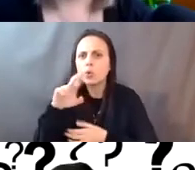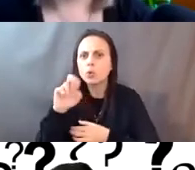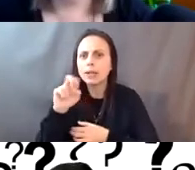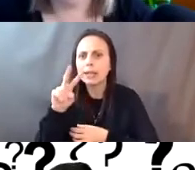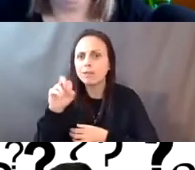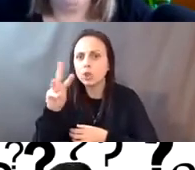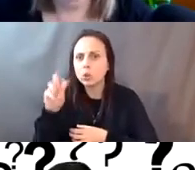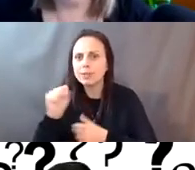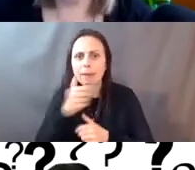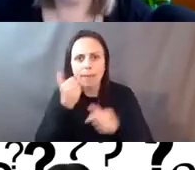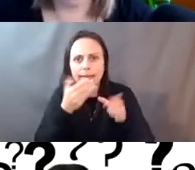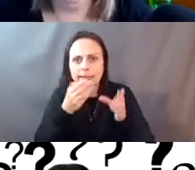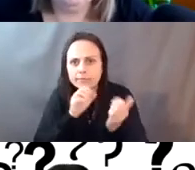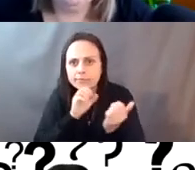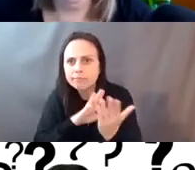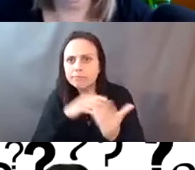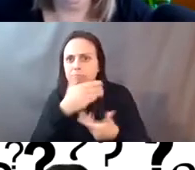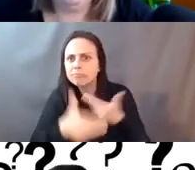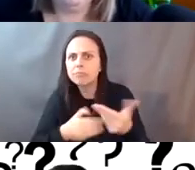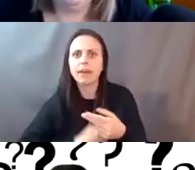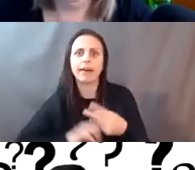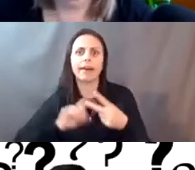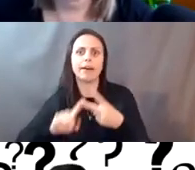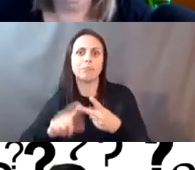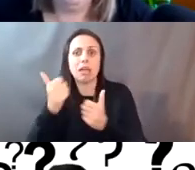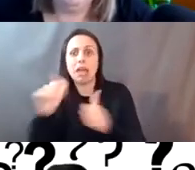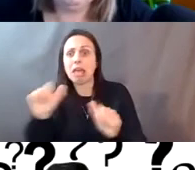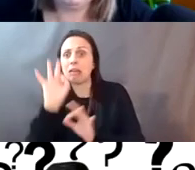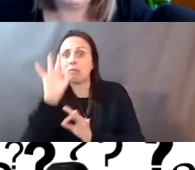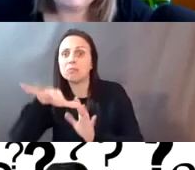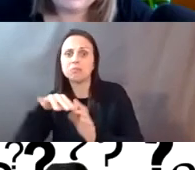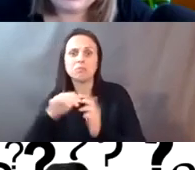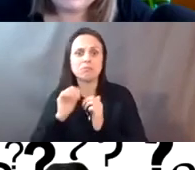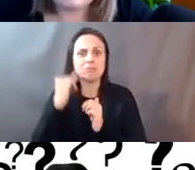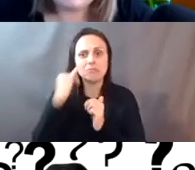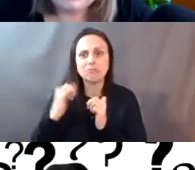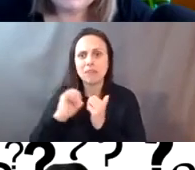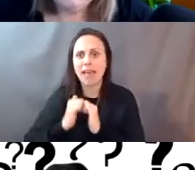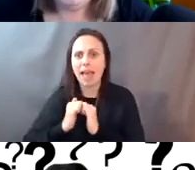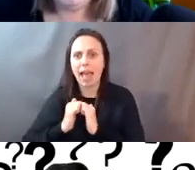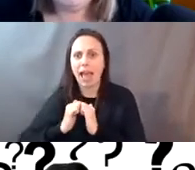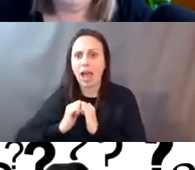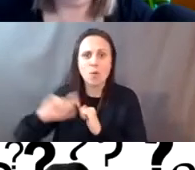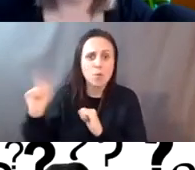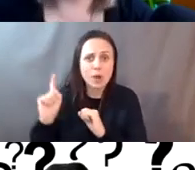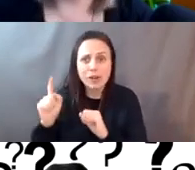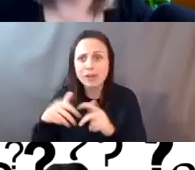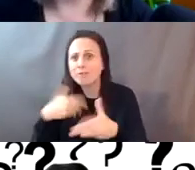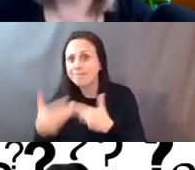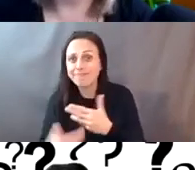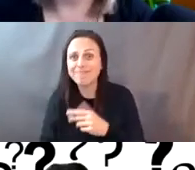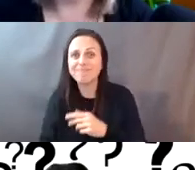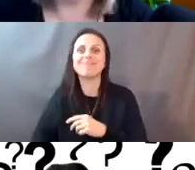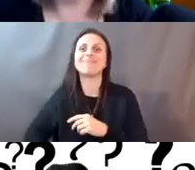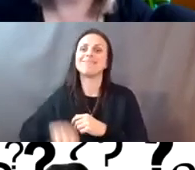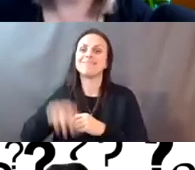Best practices. Any hot tips on how, where? Well, why? I think,